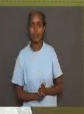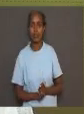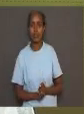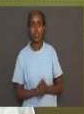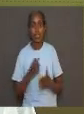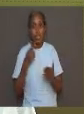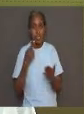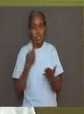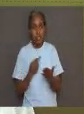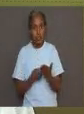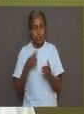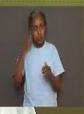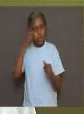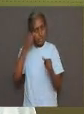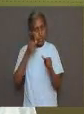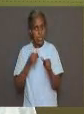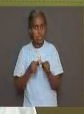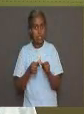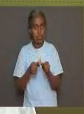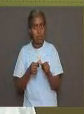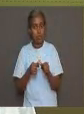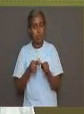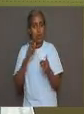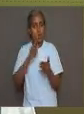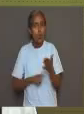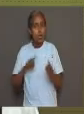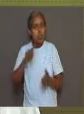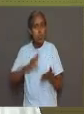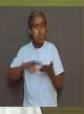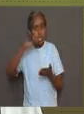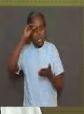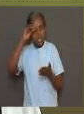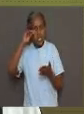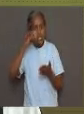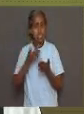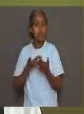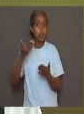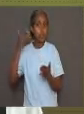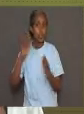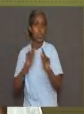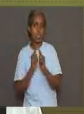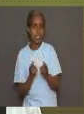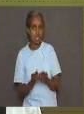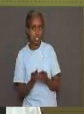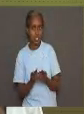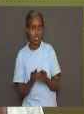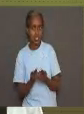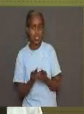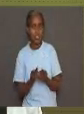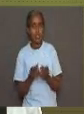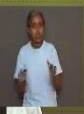This will be a reminder of what you have learned in the previous grade. It will